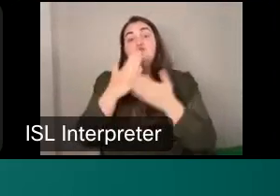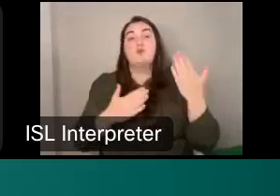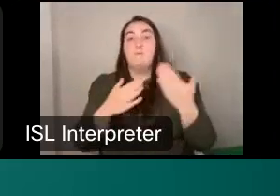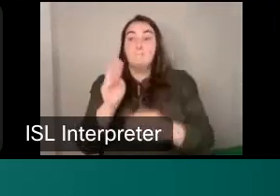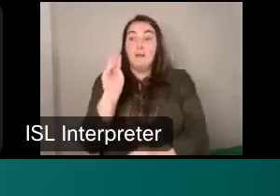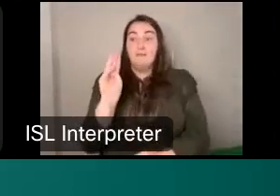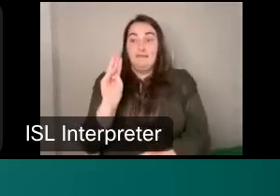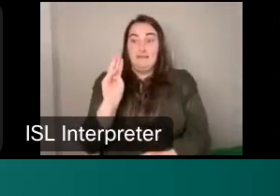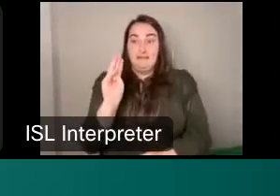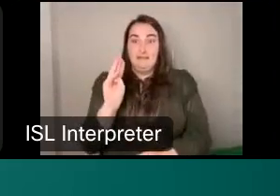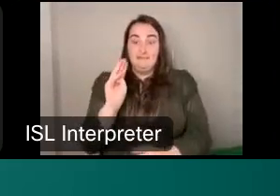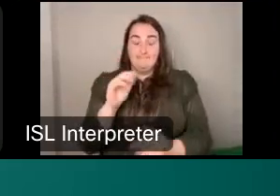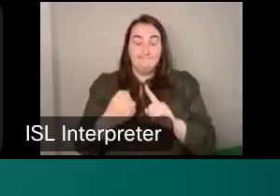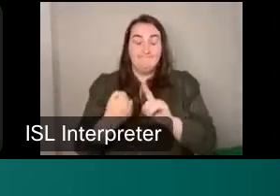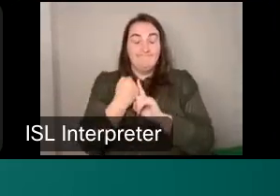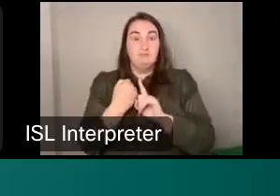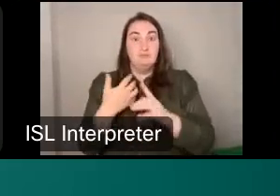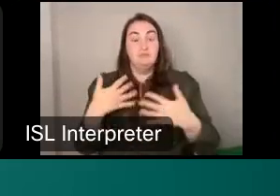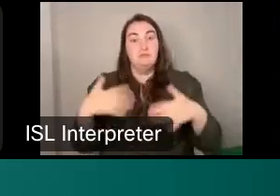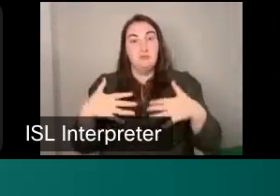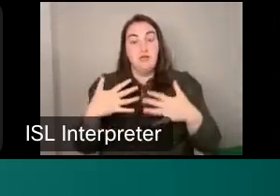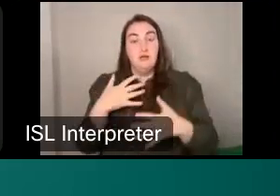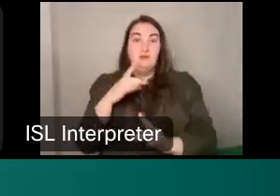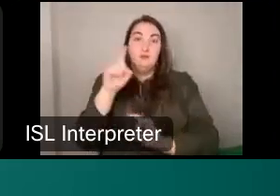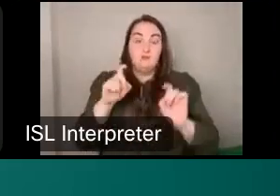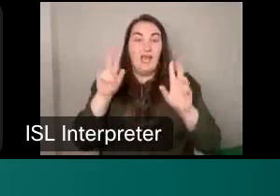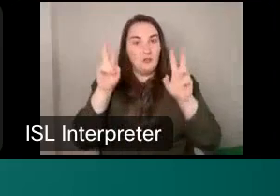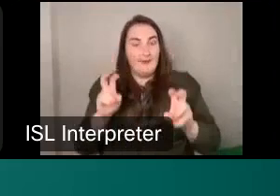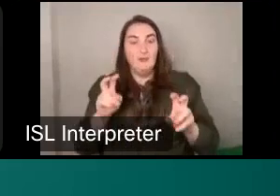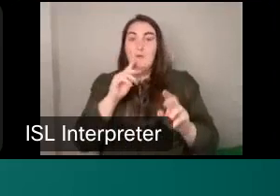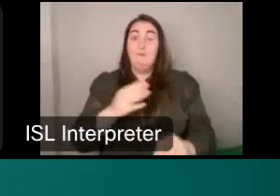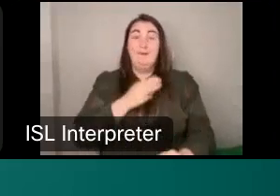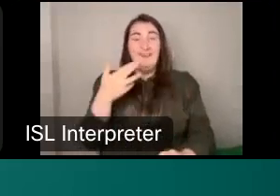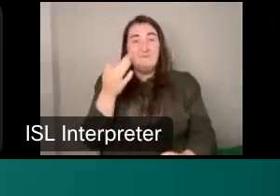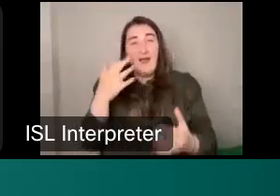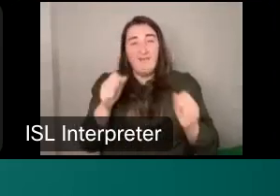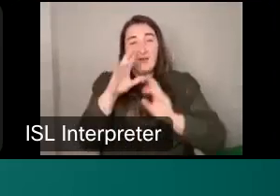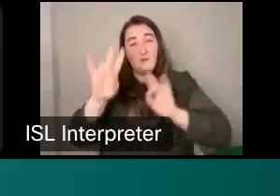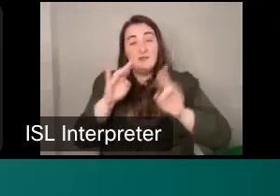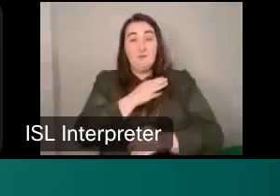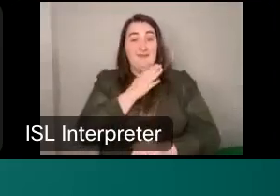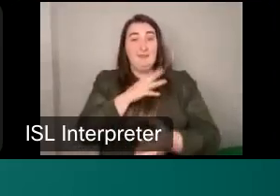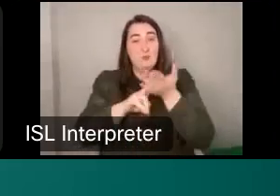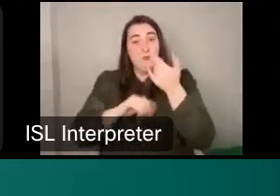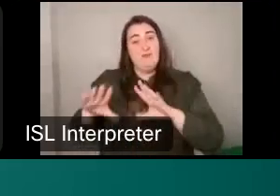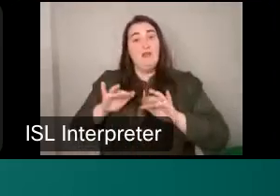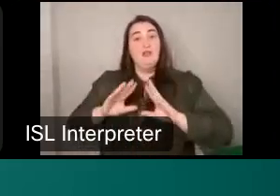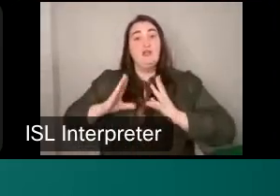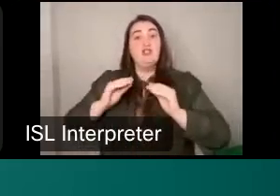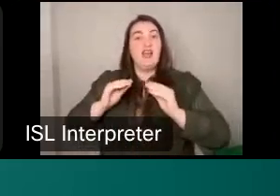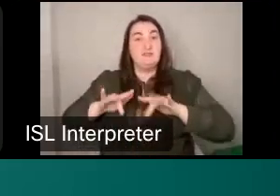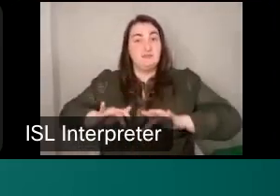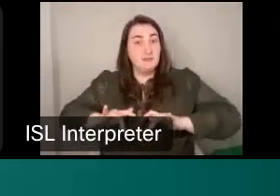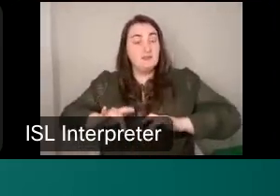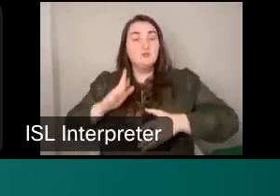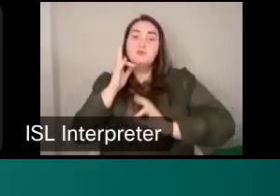potentially triggering and emotive subject matter. So please, if you have questions, do engage through the chat box